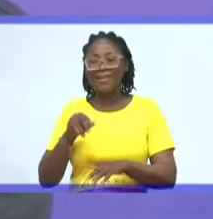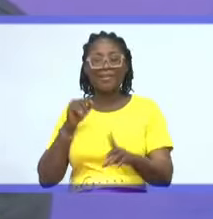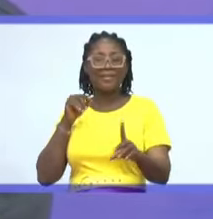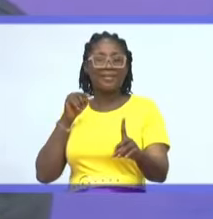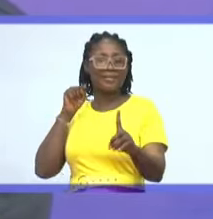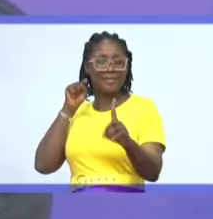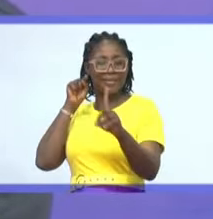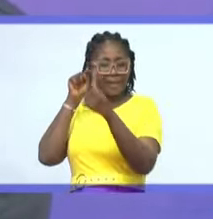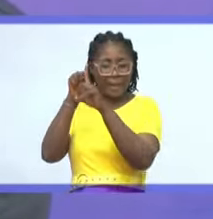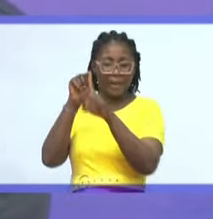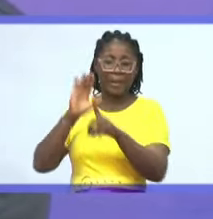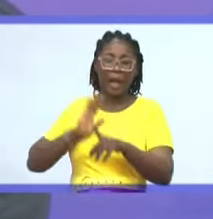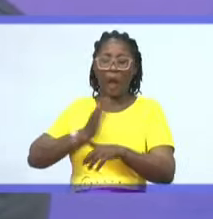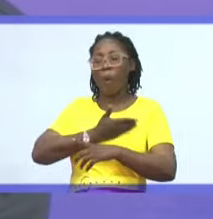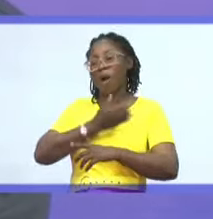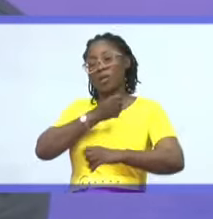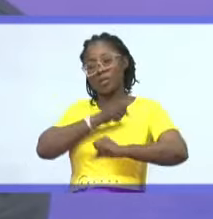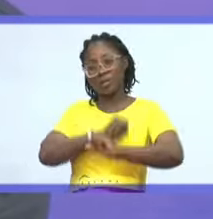depriving